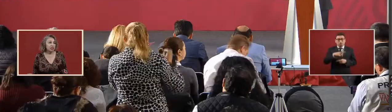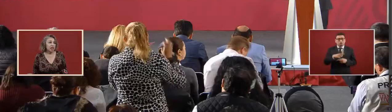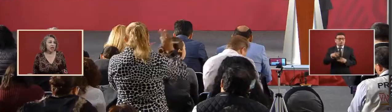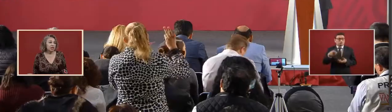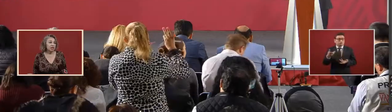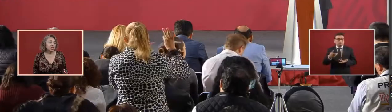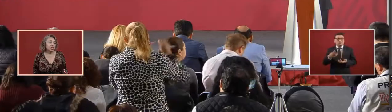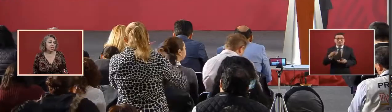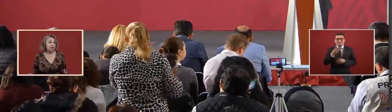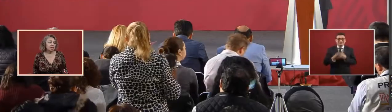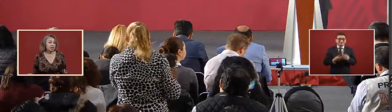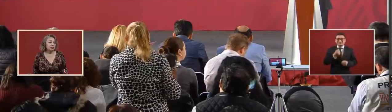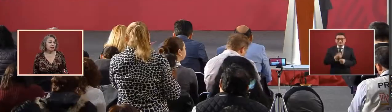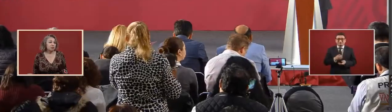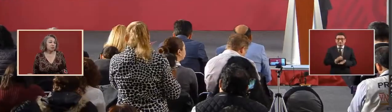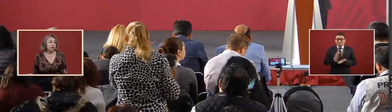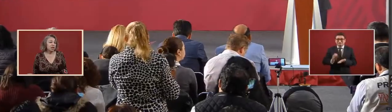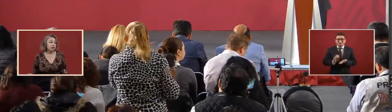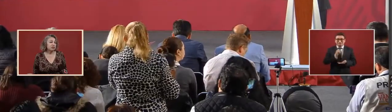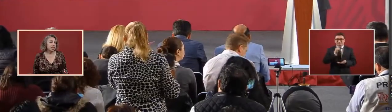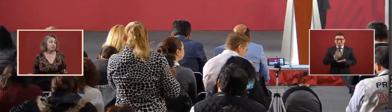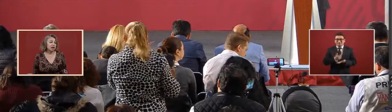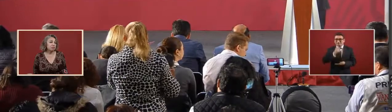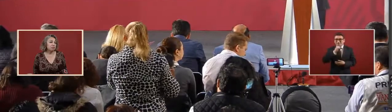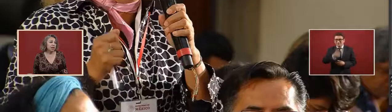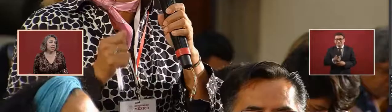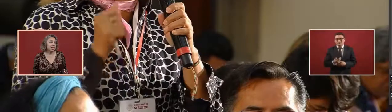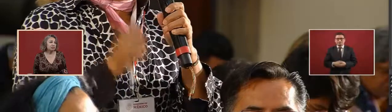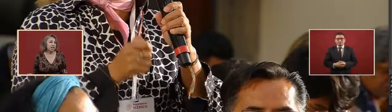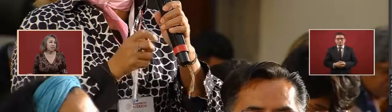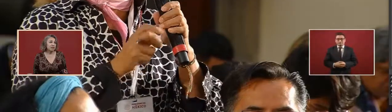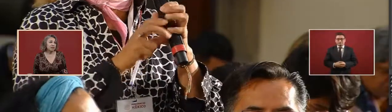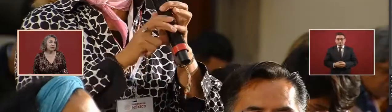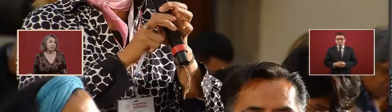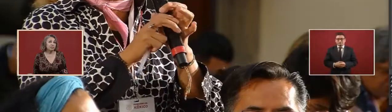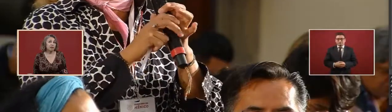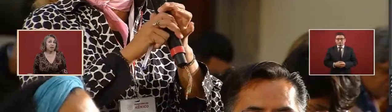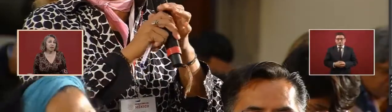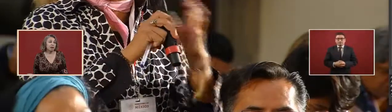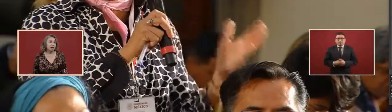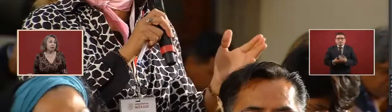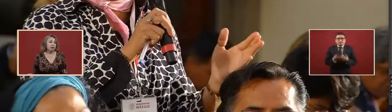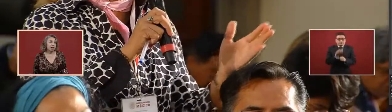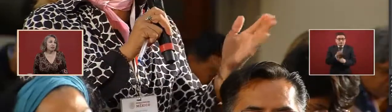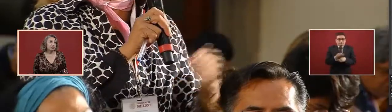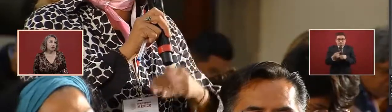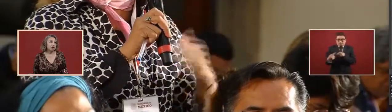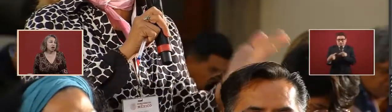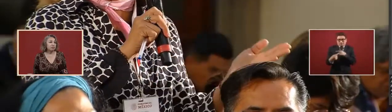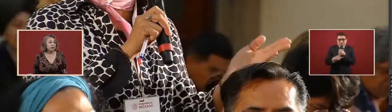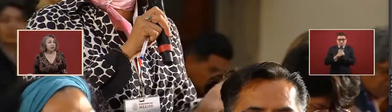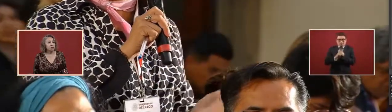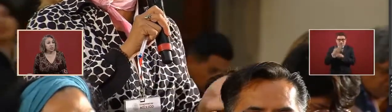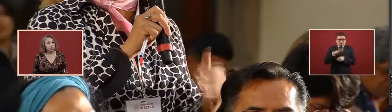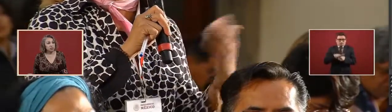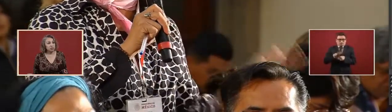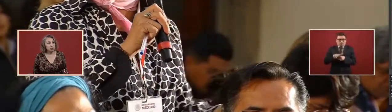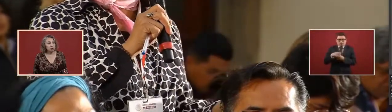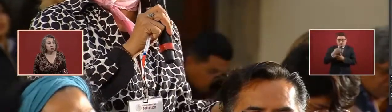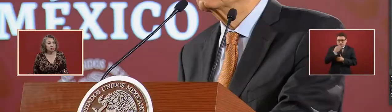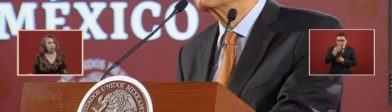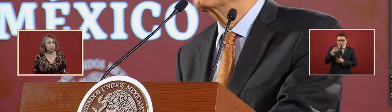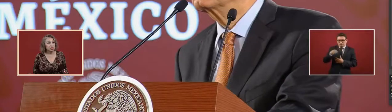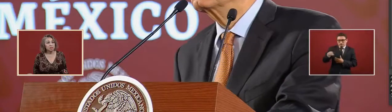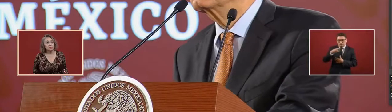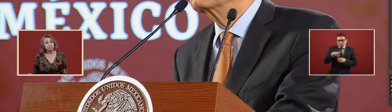teachers and años no les han that for 3 years they have not been paid y their salaries. Está un and there's a conflict with this